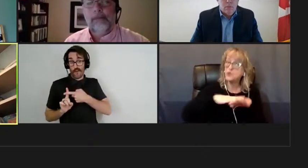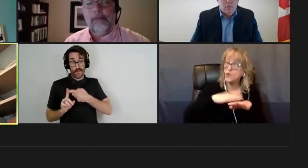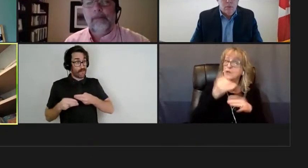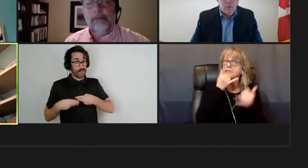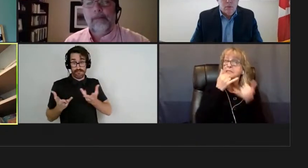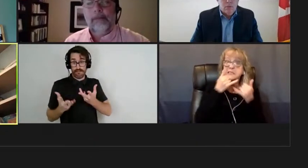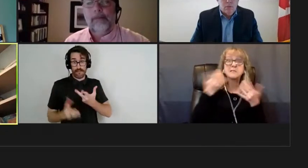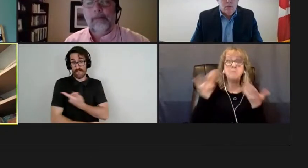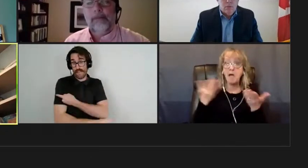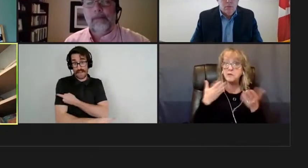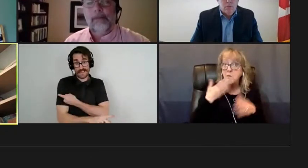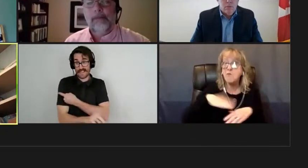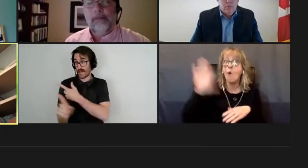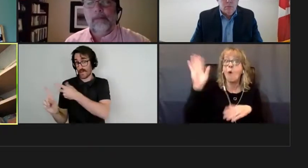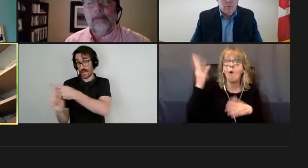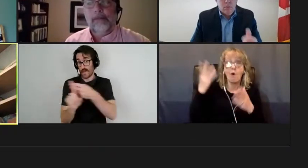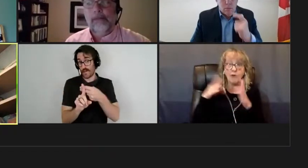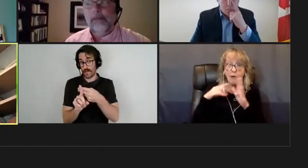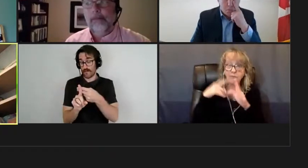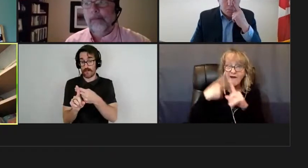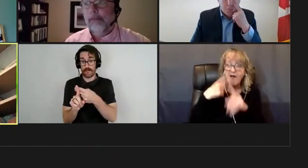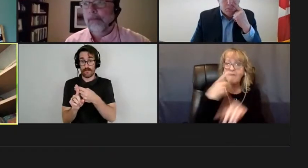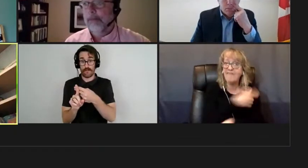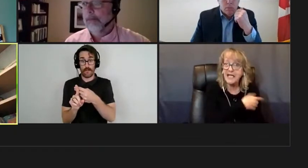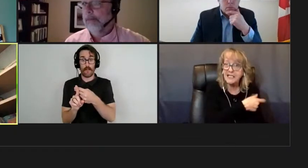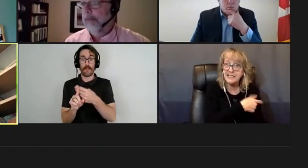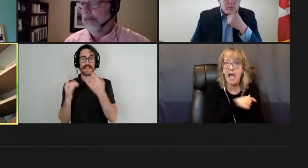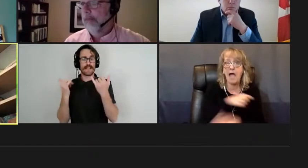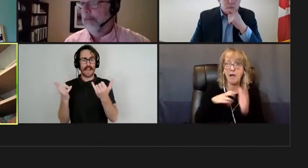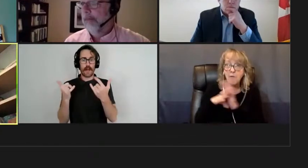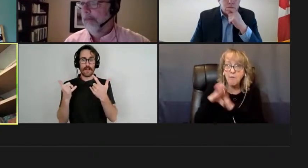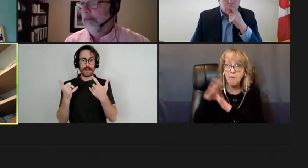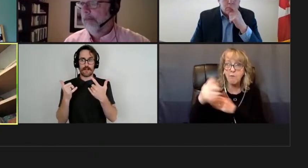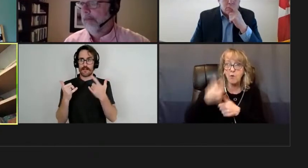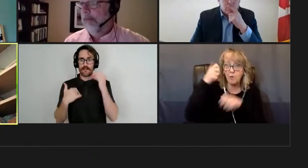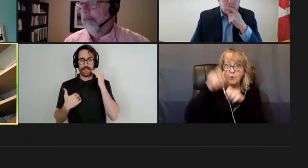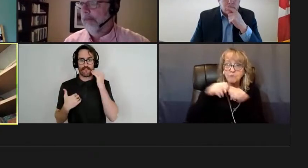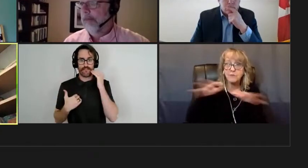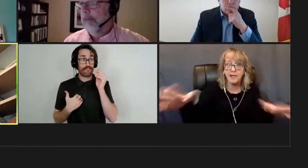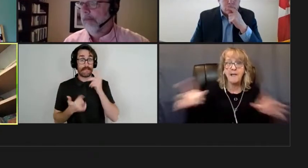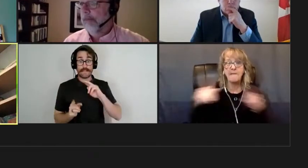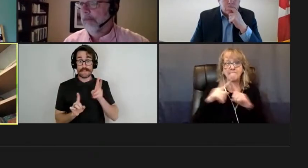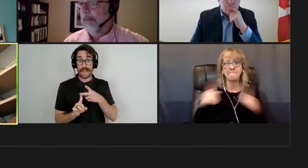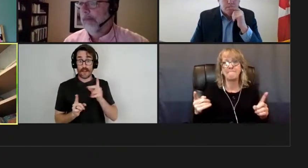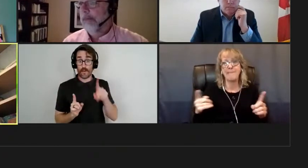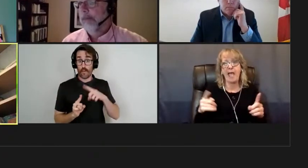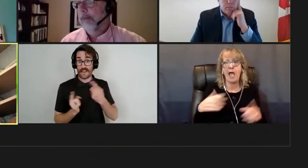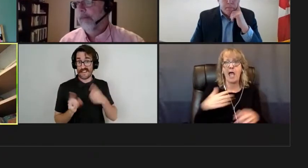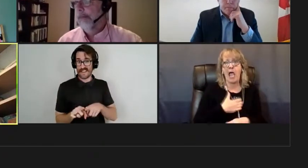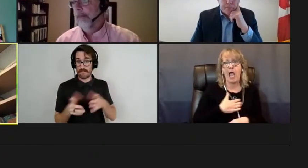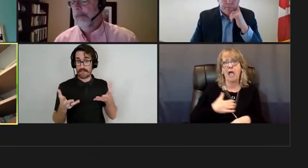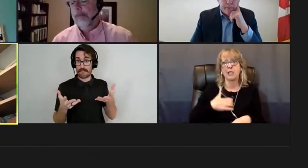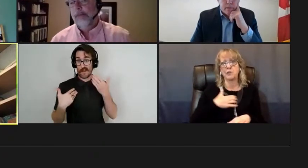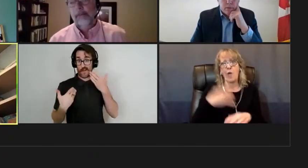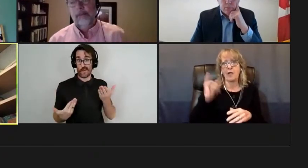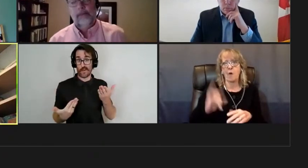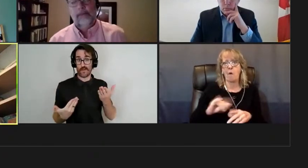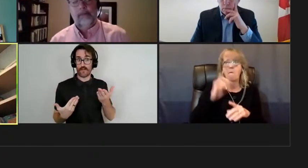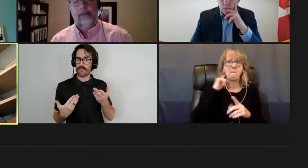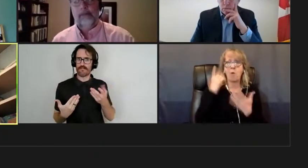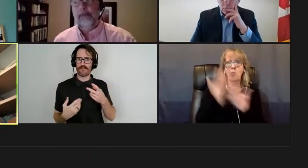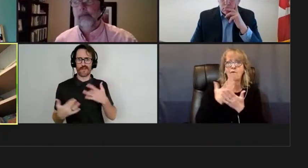early. It's just this issue of they're quite anxious about the second vaccine and concerned about the